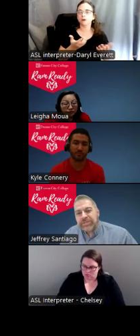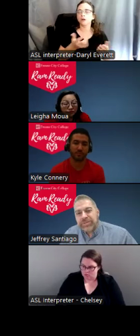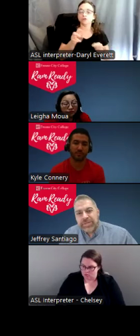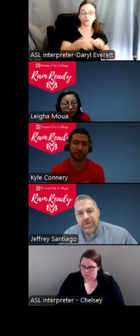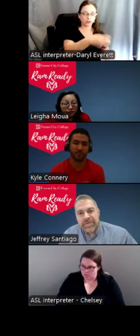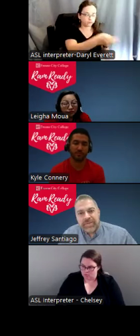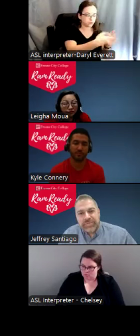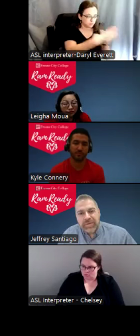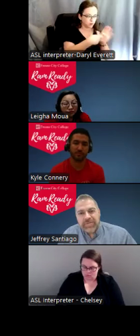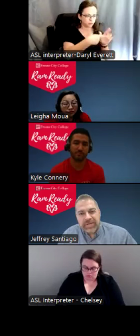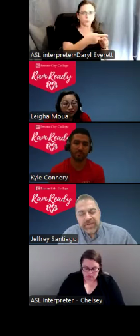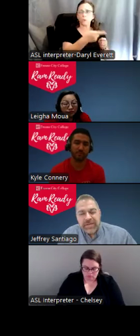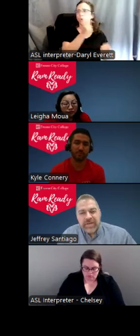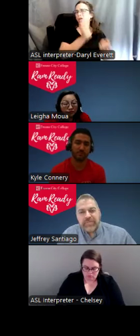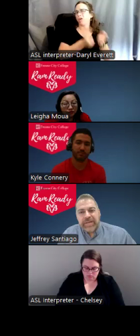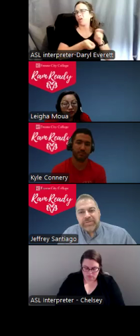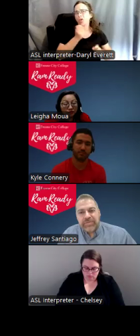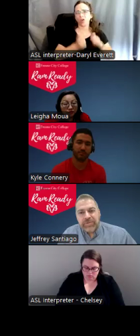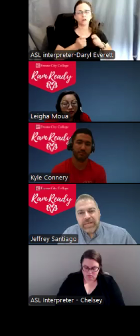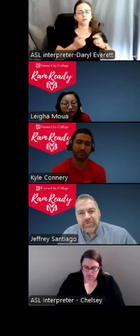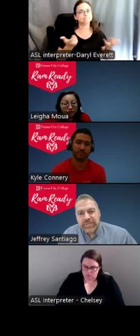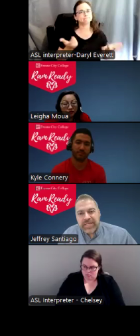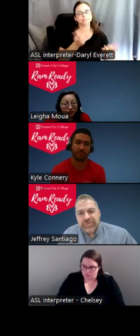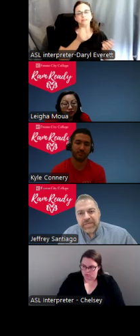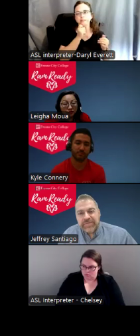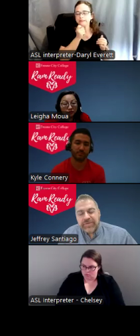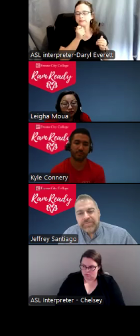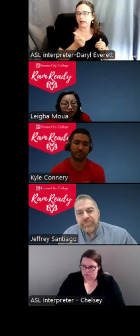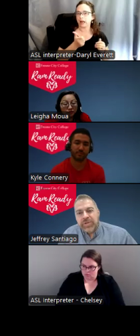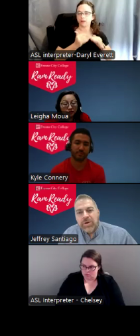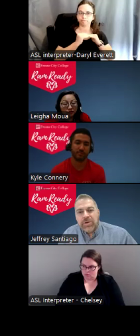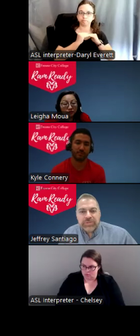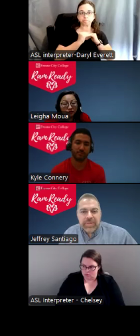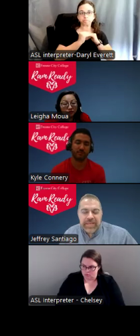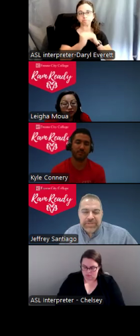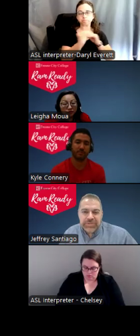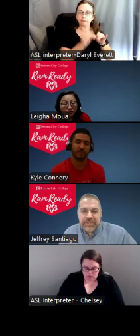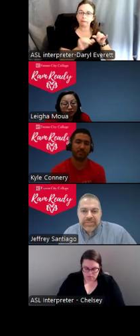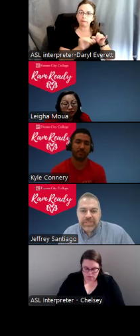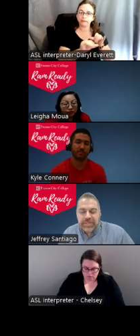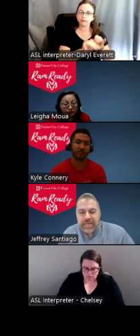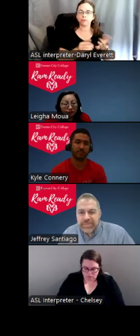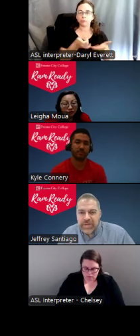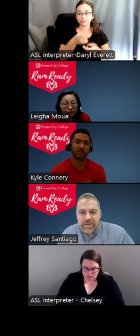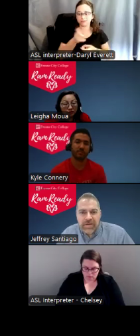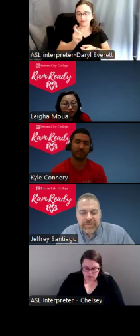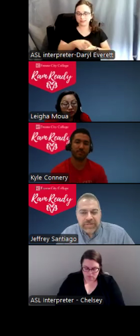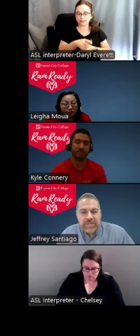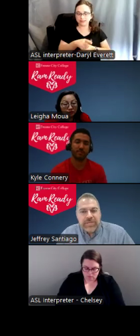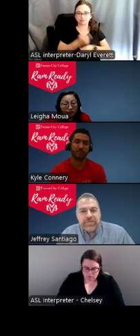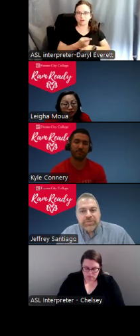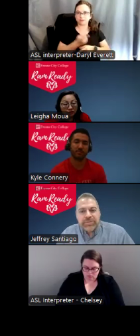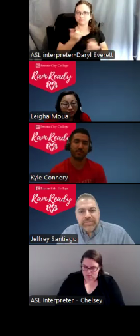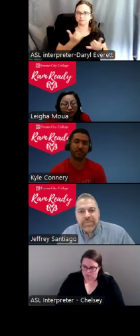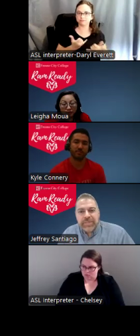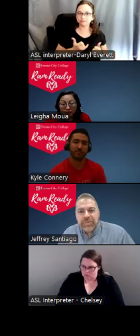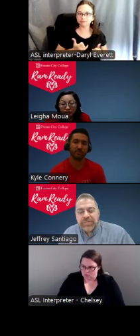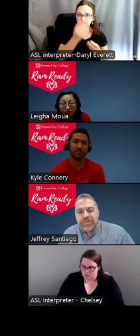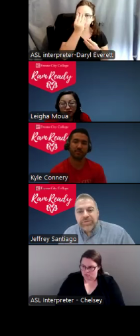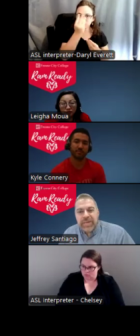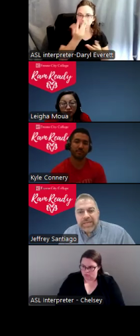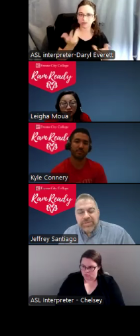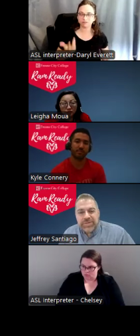requirements. We want to ensure that you have the most relevant information for graduation and transfer. Also, maybe as students, you know, it happens often. Students,